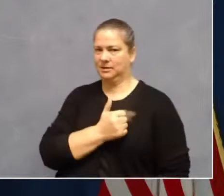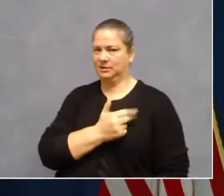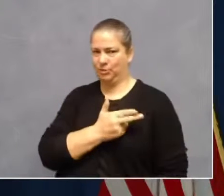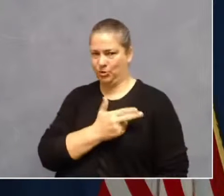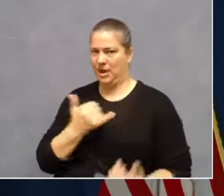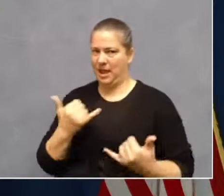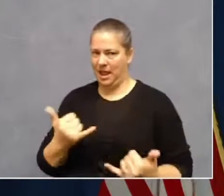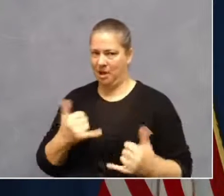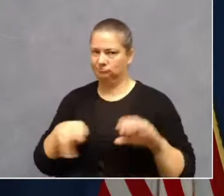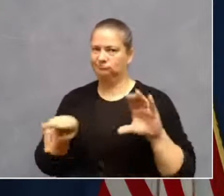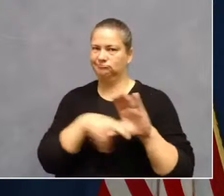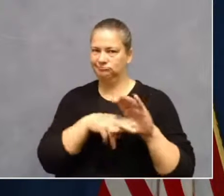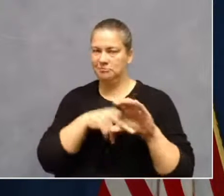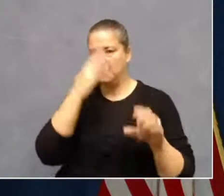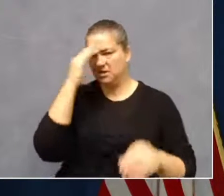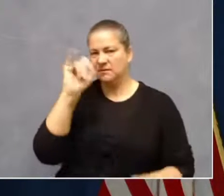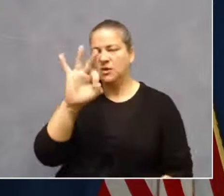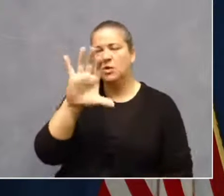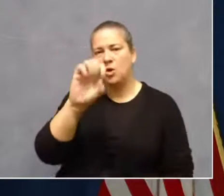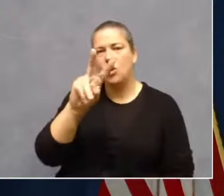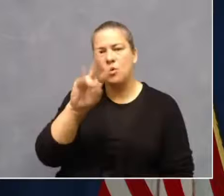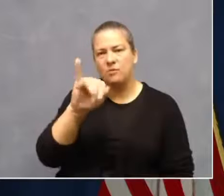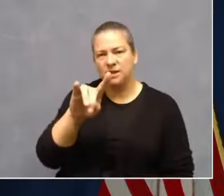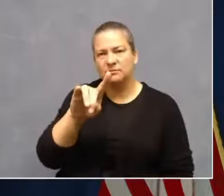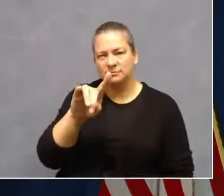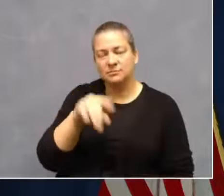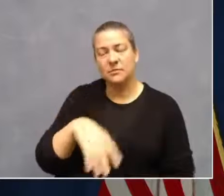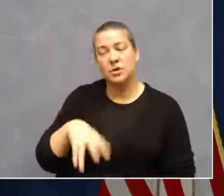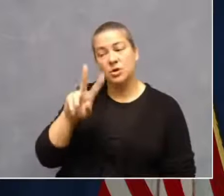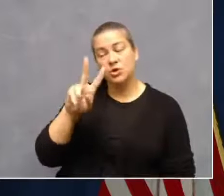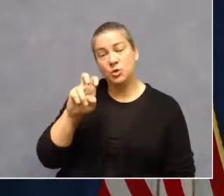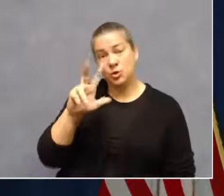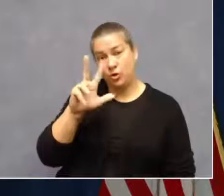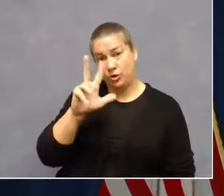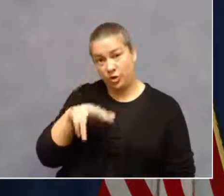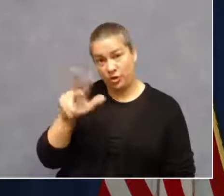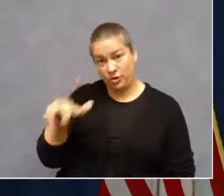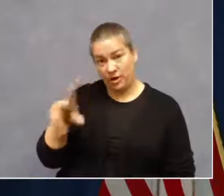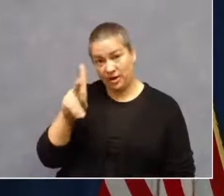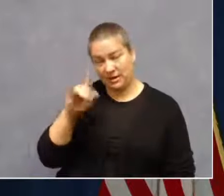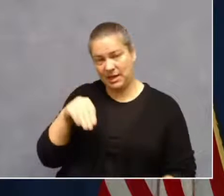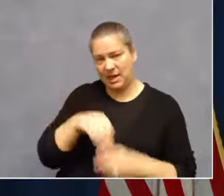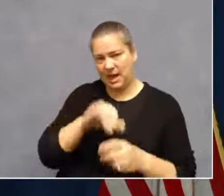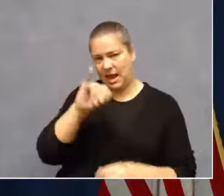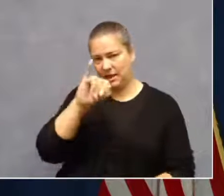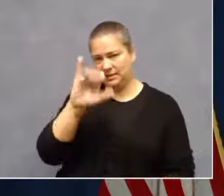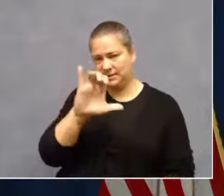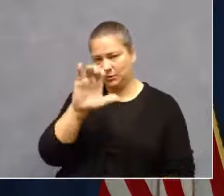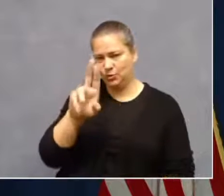bed because of COVID. We have 233 Kentuckians in the ICU fighting for